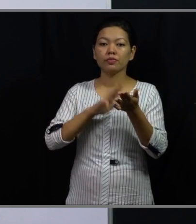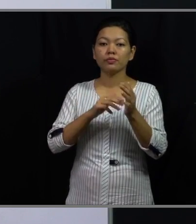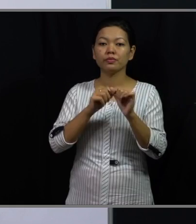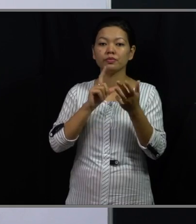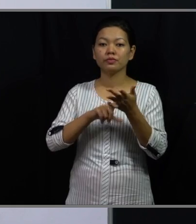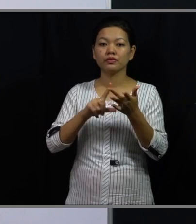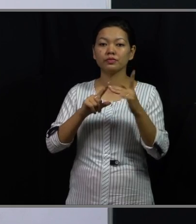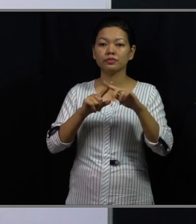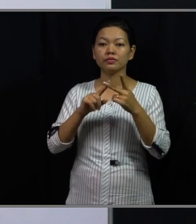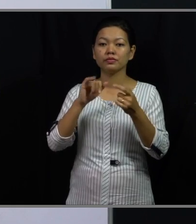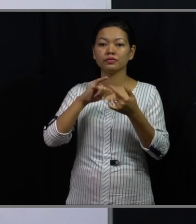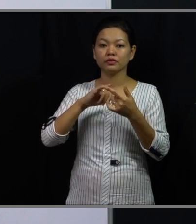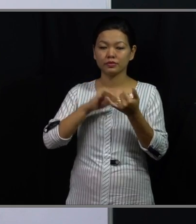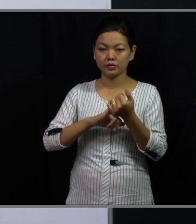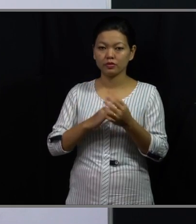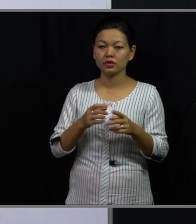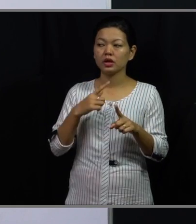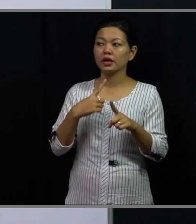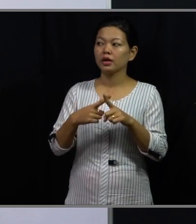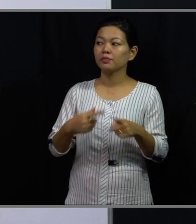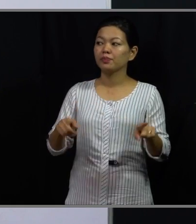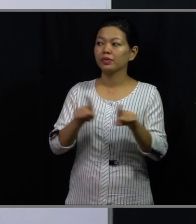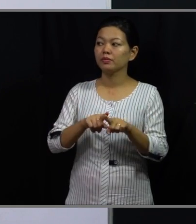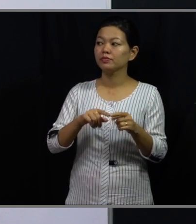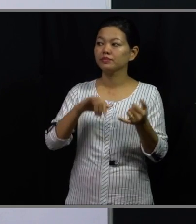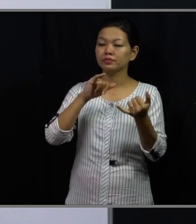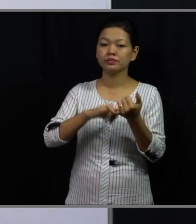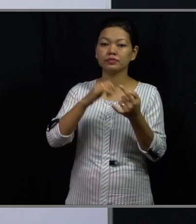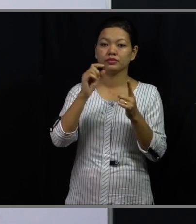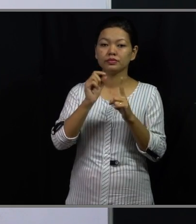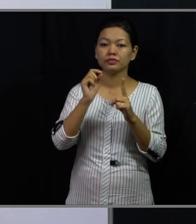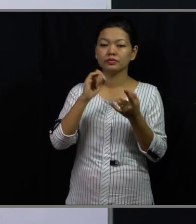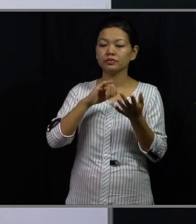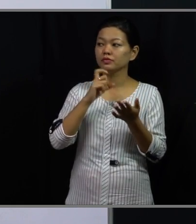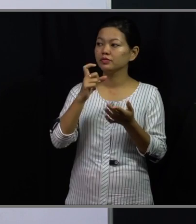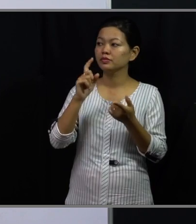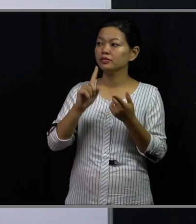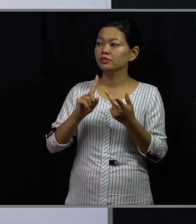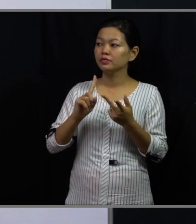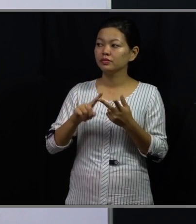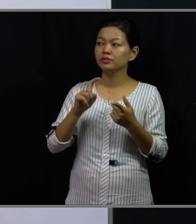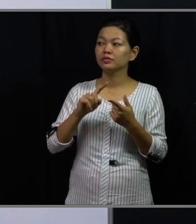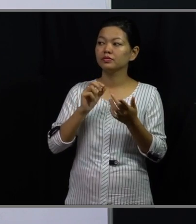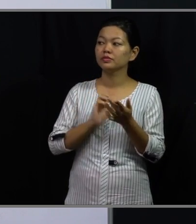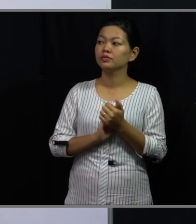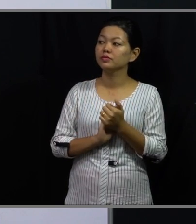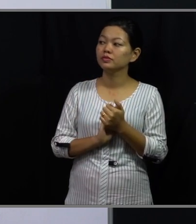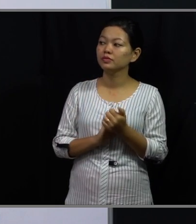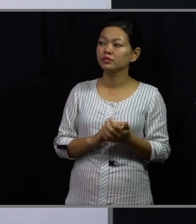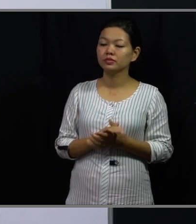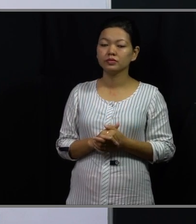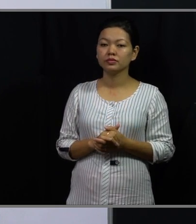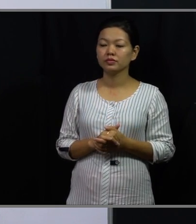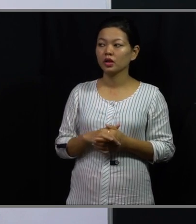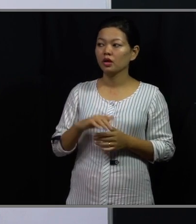of sociology with other social sciences. So we will be discussing about that. The first is